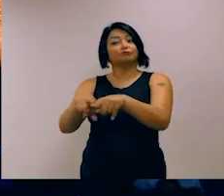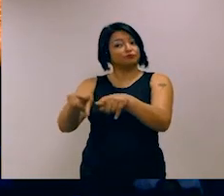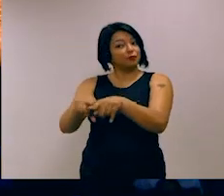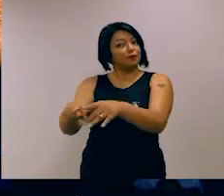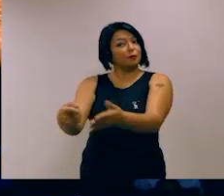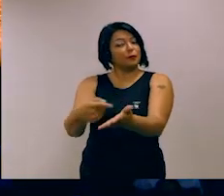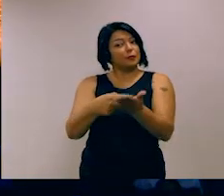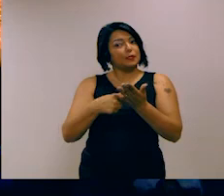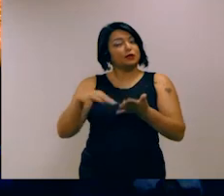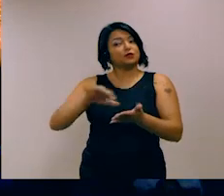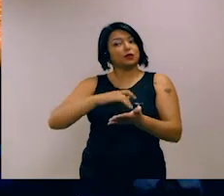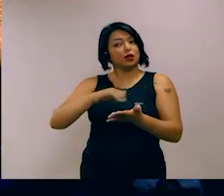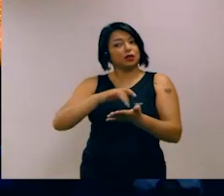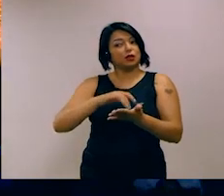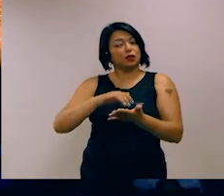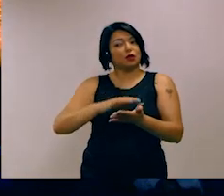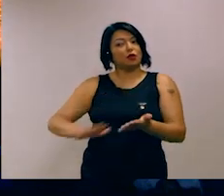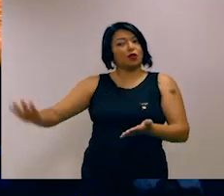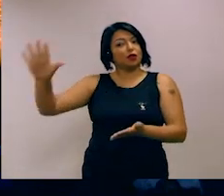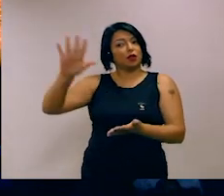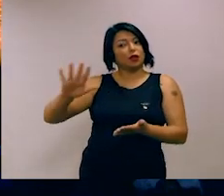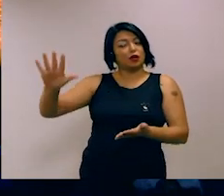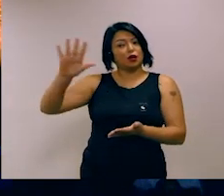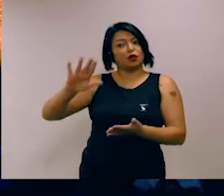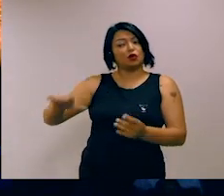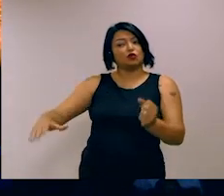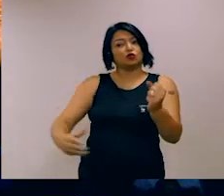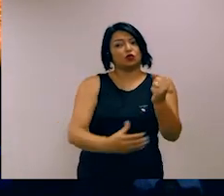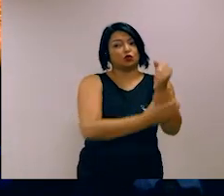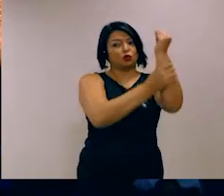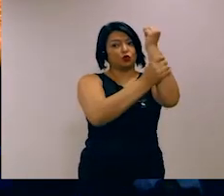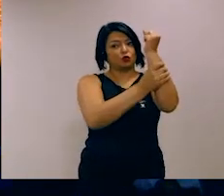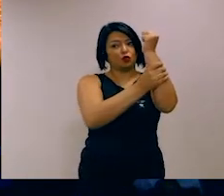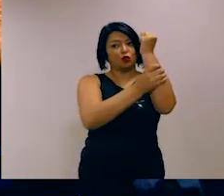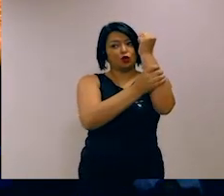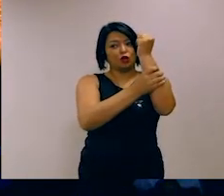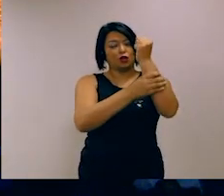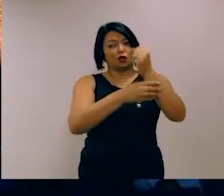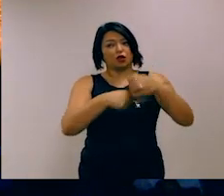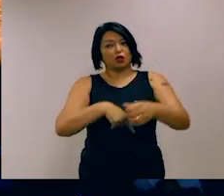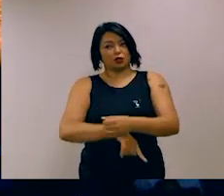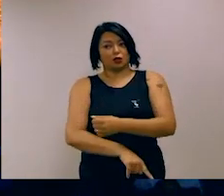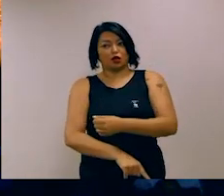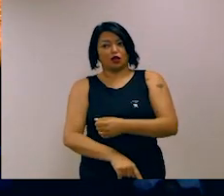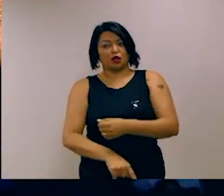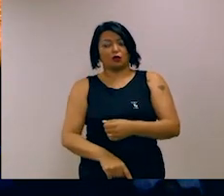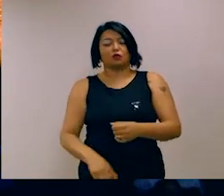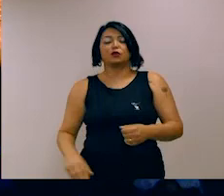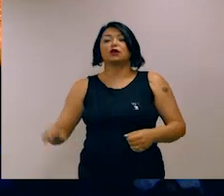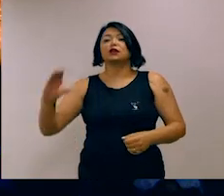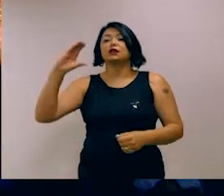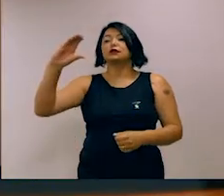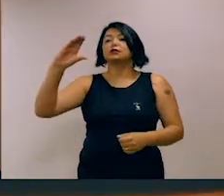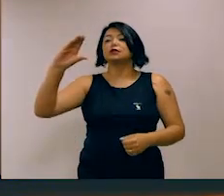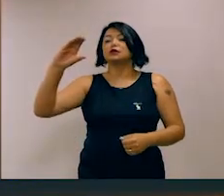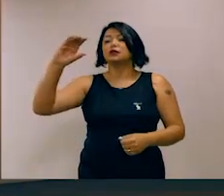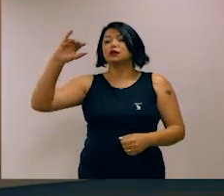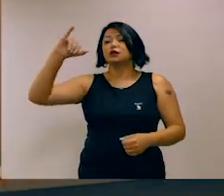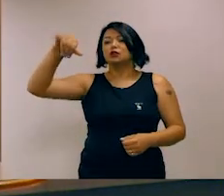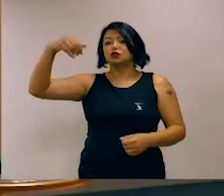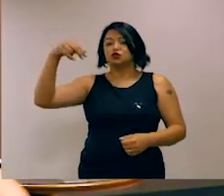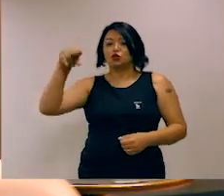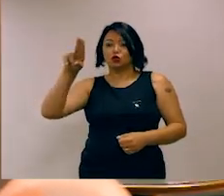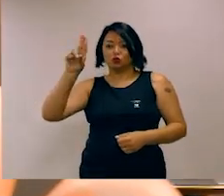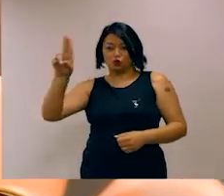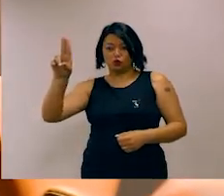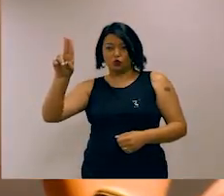We would also like to invite the Federal Secretary of Internal Control of the CGU,